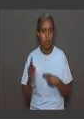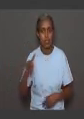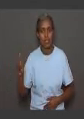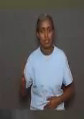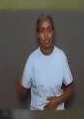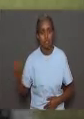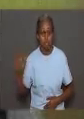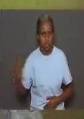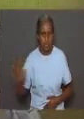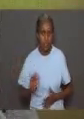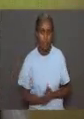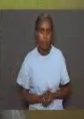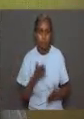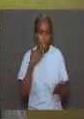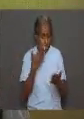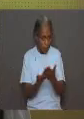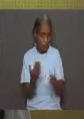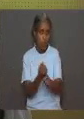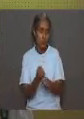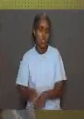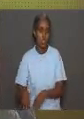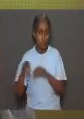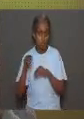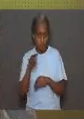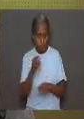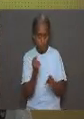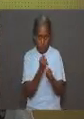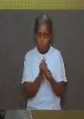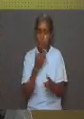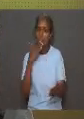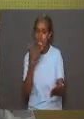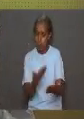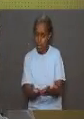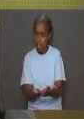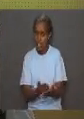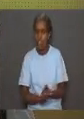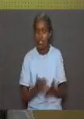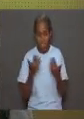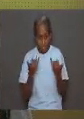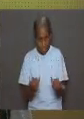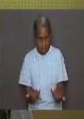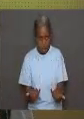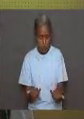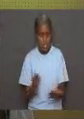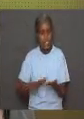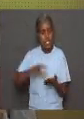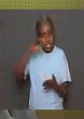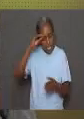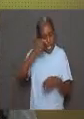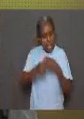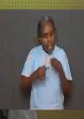Z3. Good work, students. You are doing well. Now, let us learn